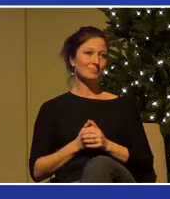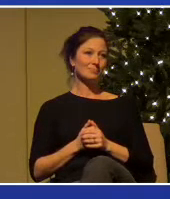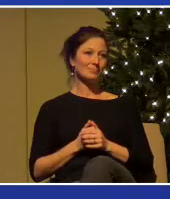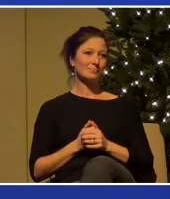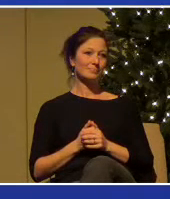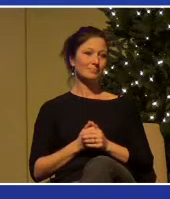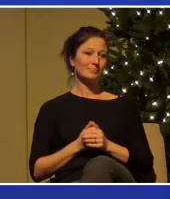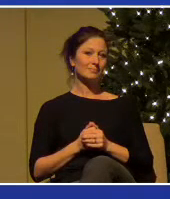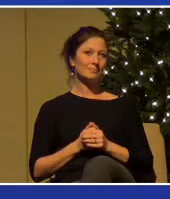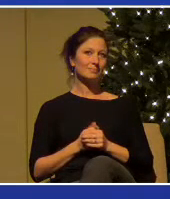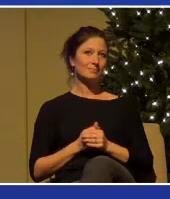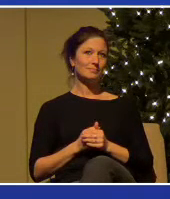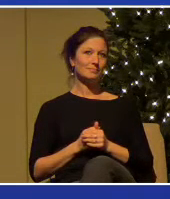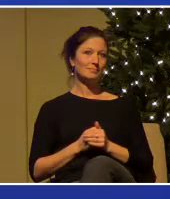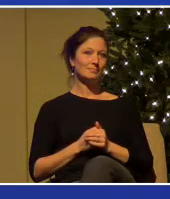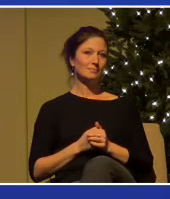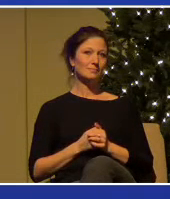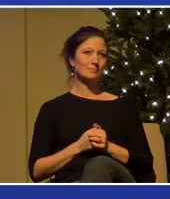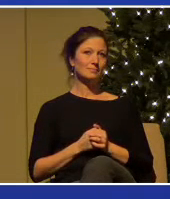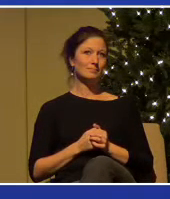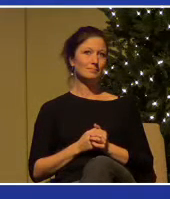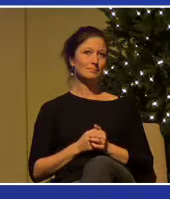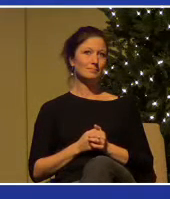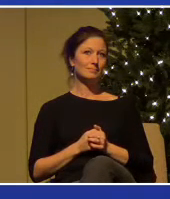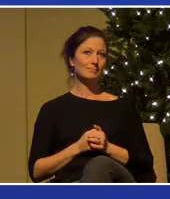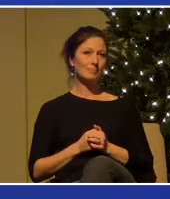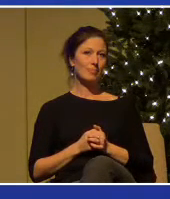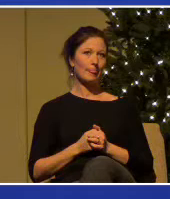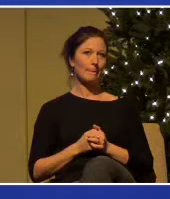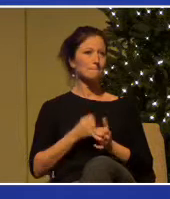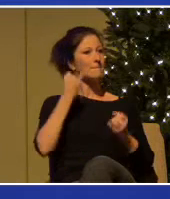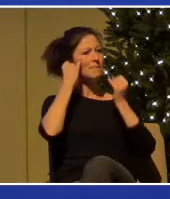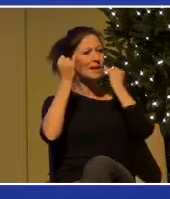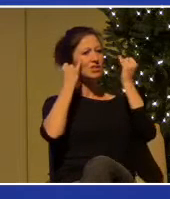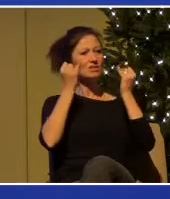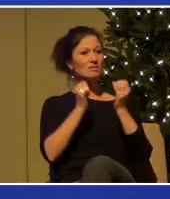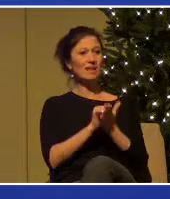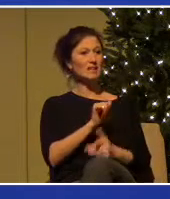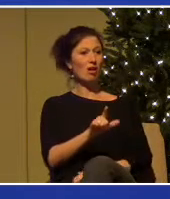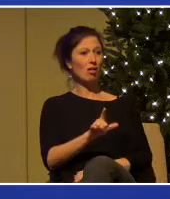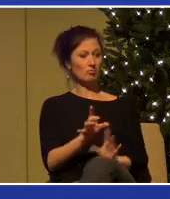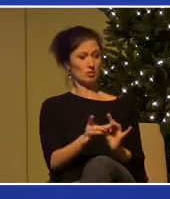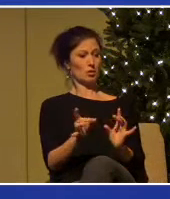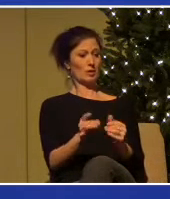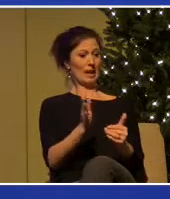Now, it would be quite enough if that was all that there was to the story.